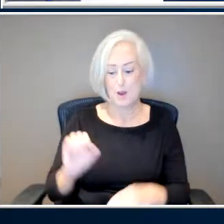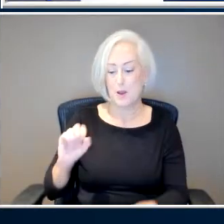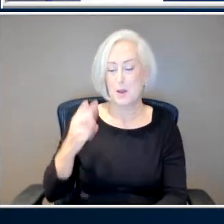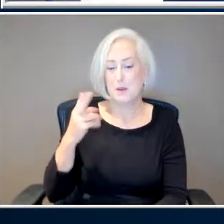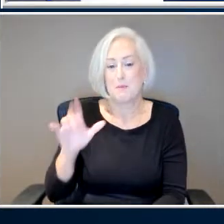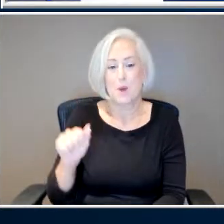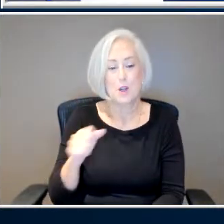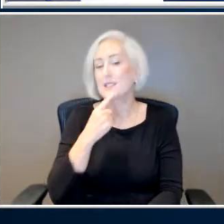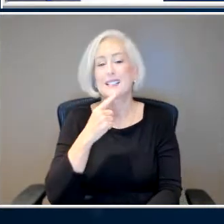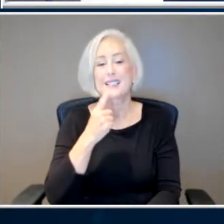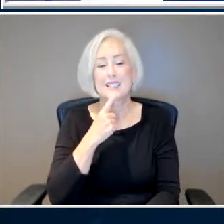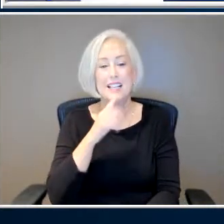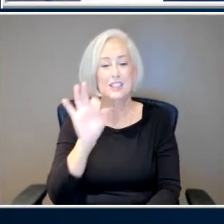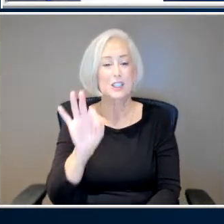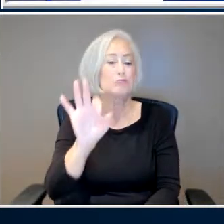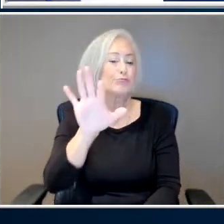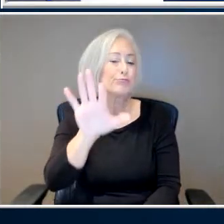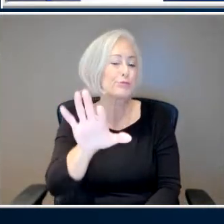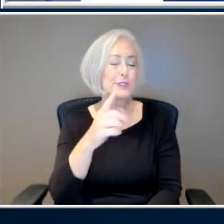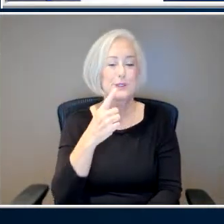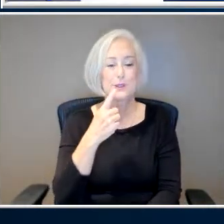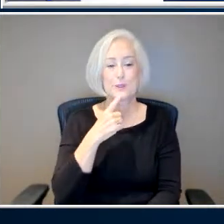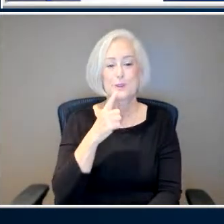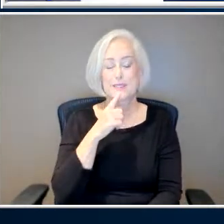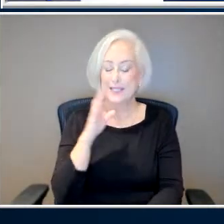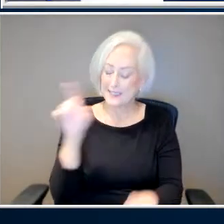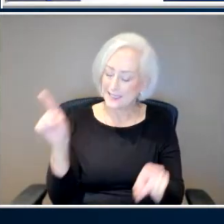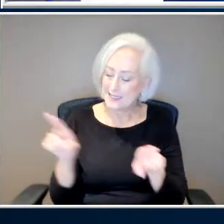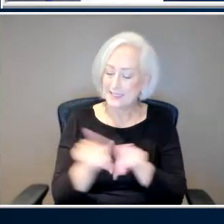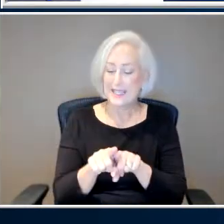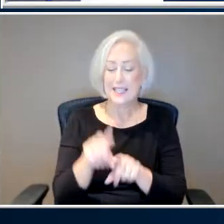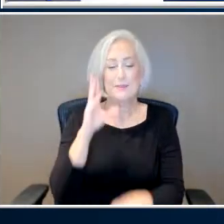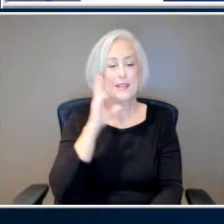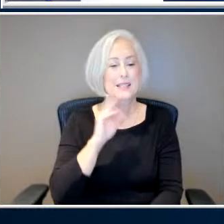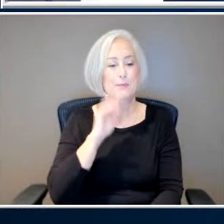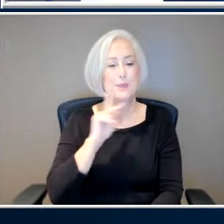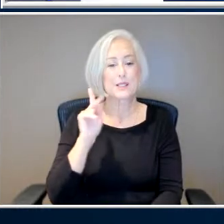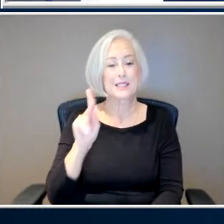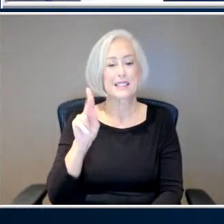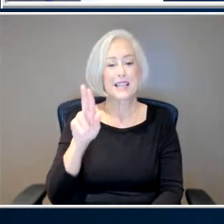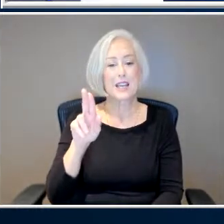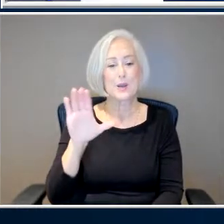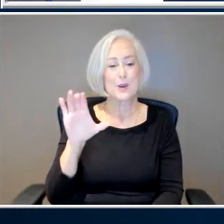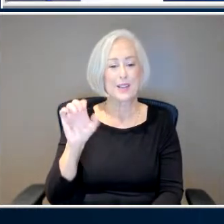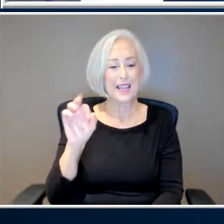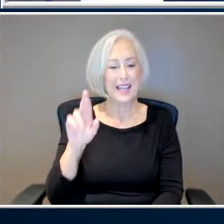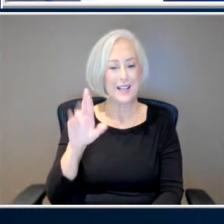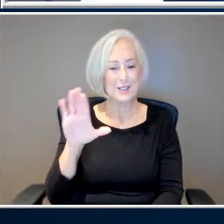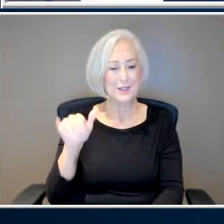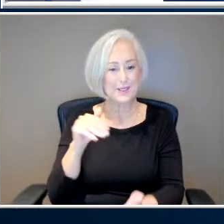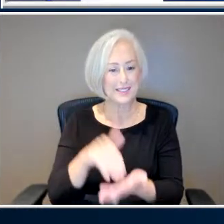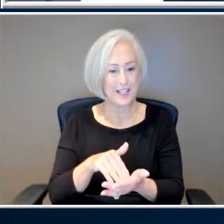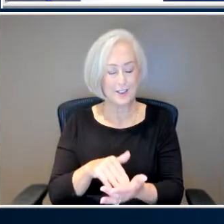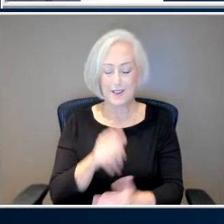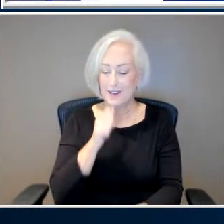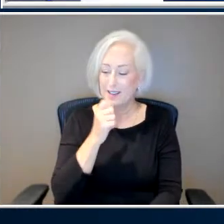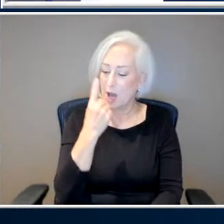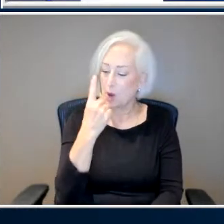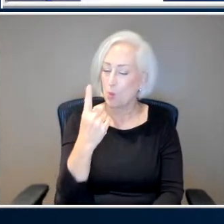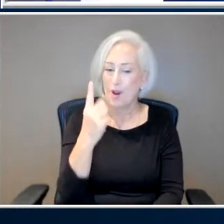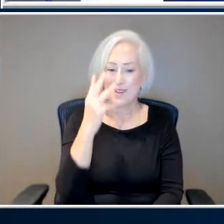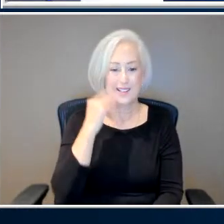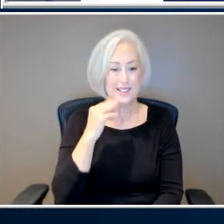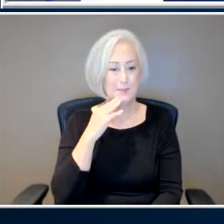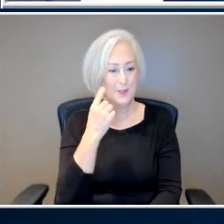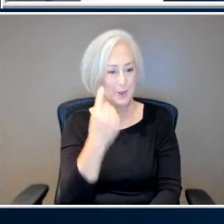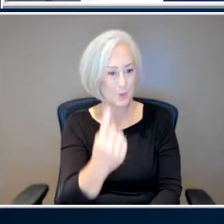dropping a note to say, same experience at KU Cancer Center. This isn't a singular experience. It is the culture and how everyone